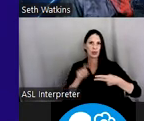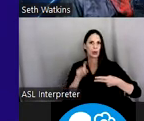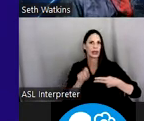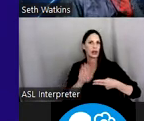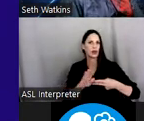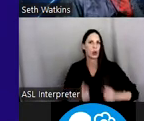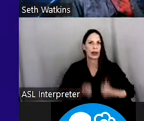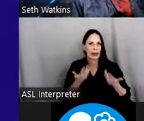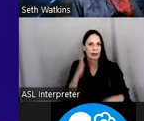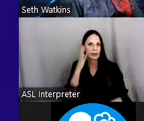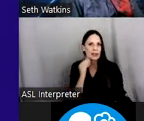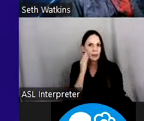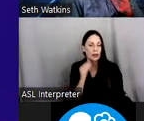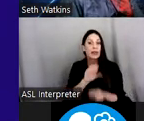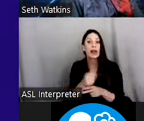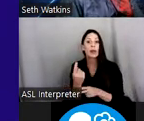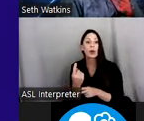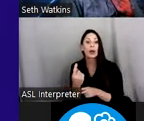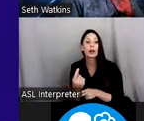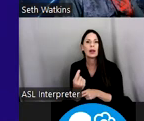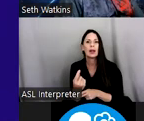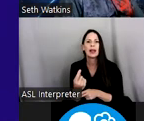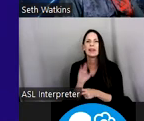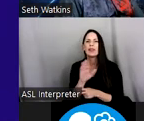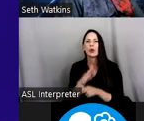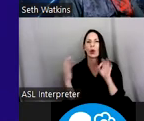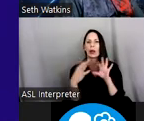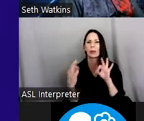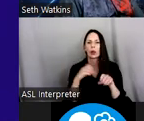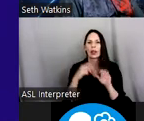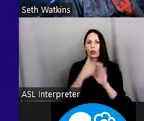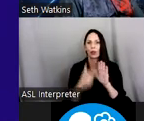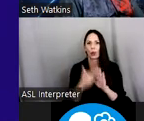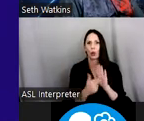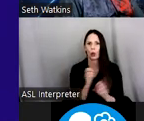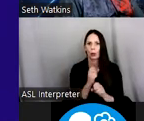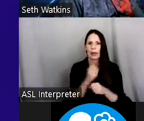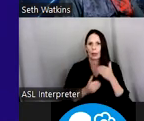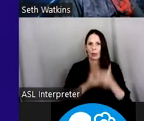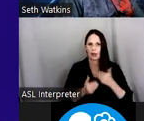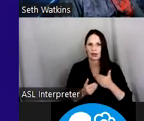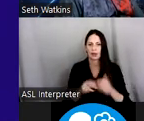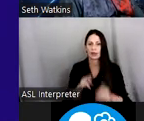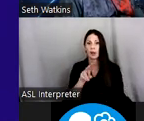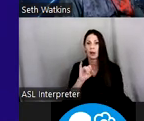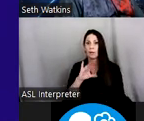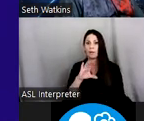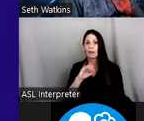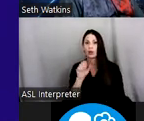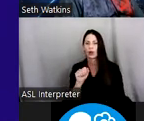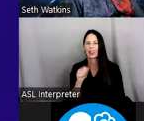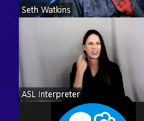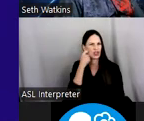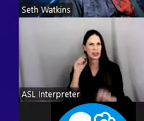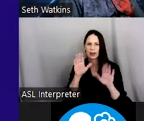list was input into the rulemaking process. And Victoria just did a great job updating on where we are and the ways we